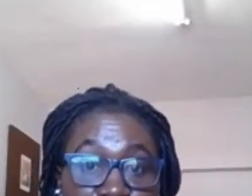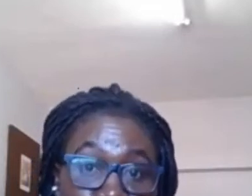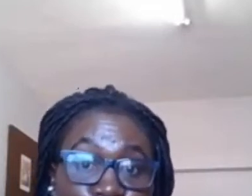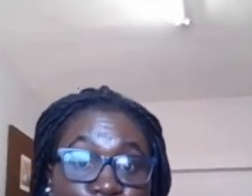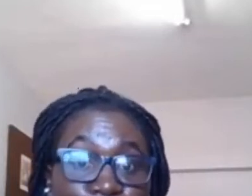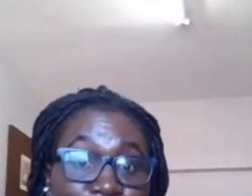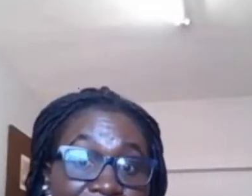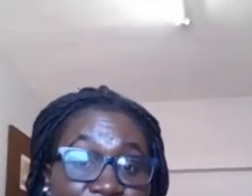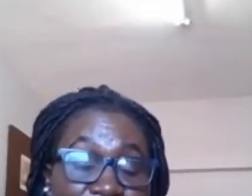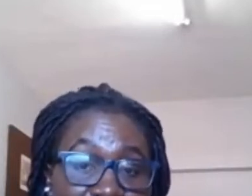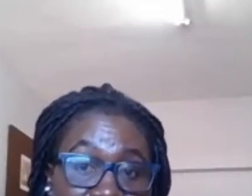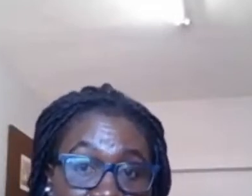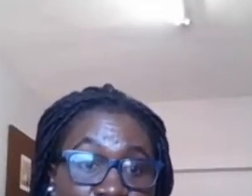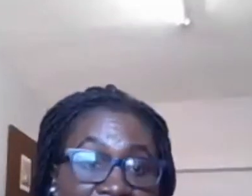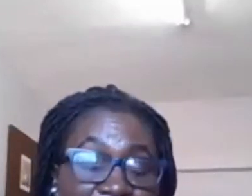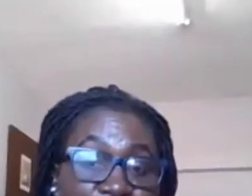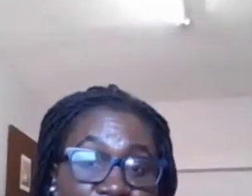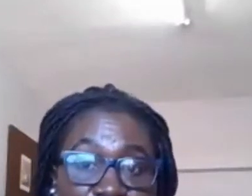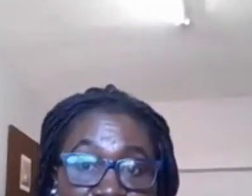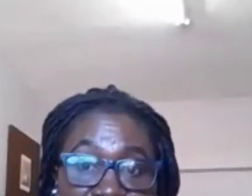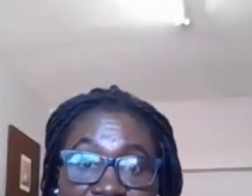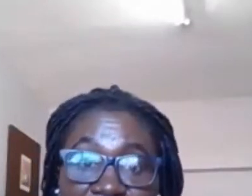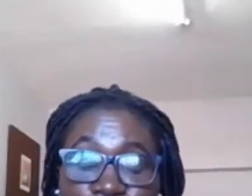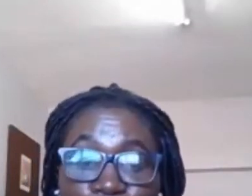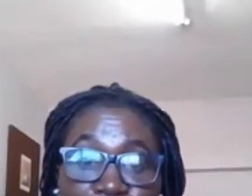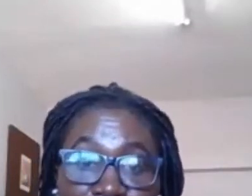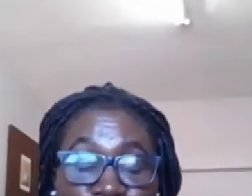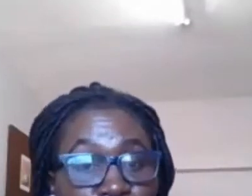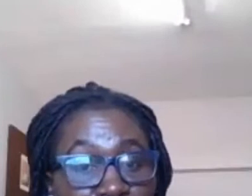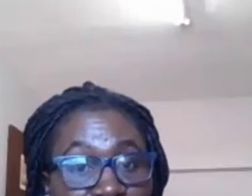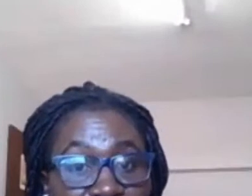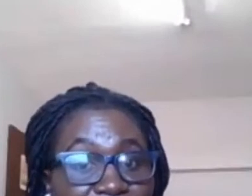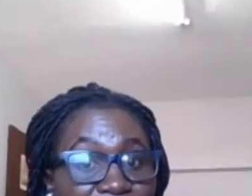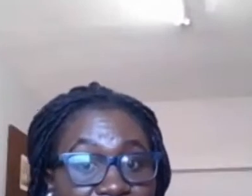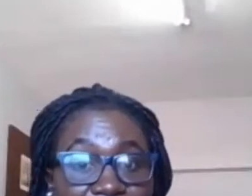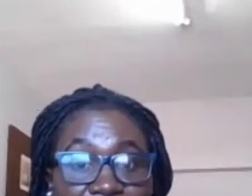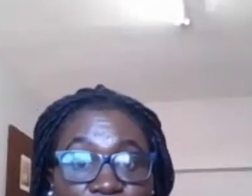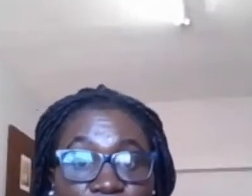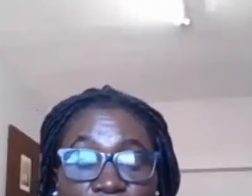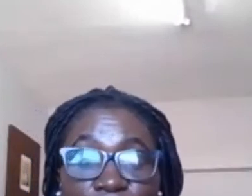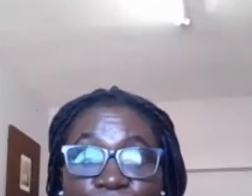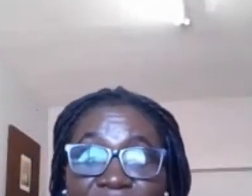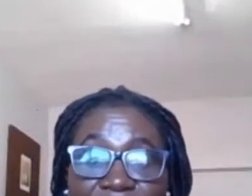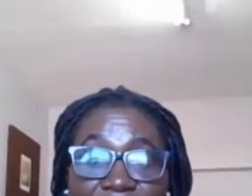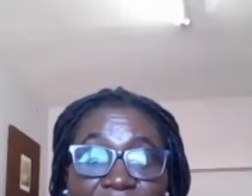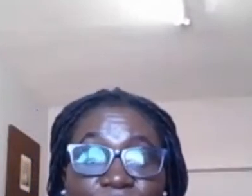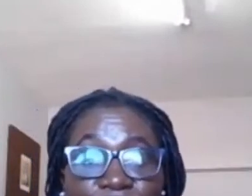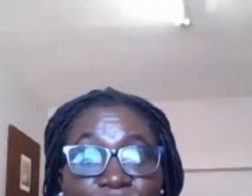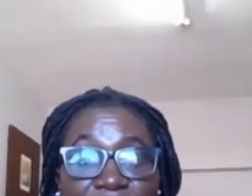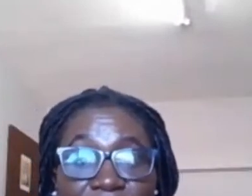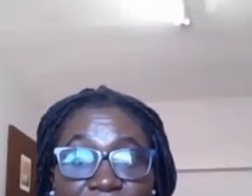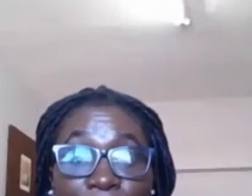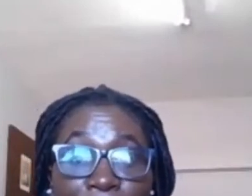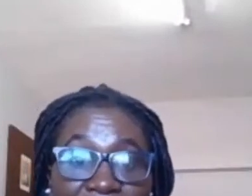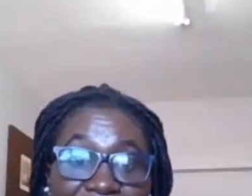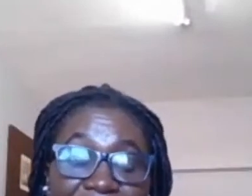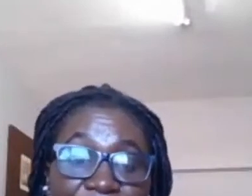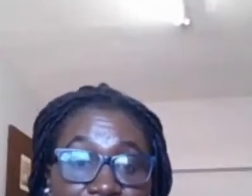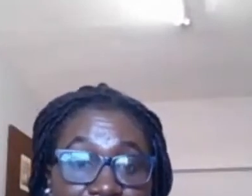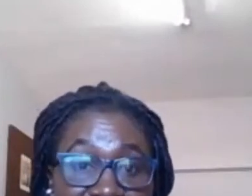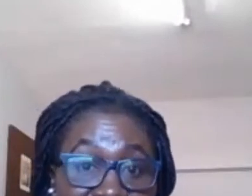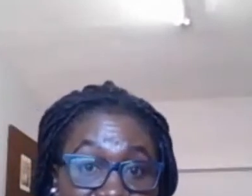known as Loxondota africana, in the Serengeti and Mikumi National Parks in Tanzania. With this study, I wanted to understand why